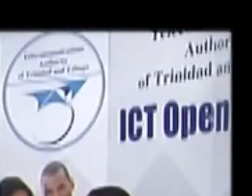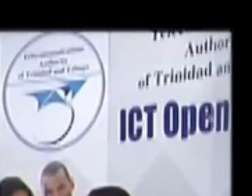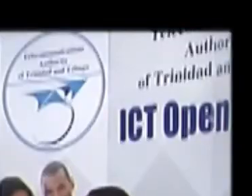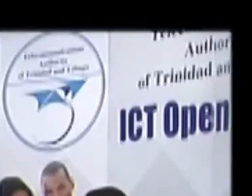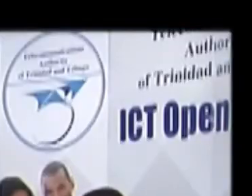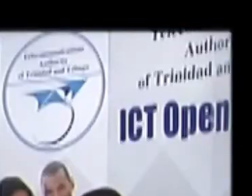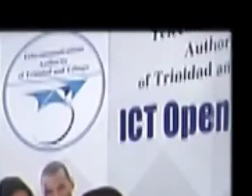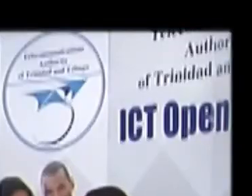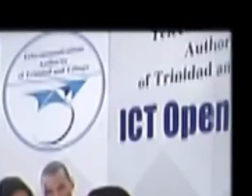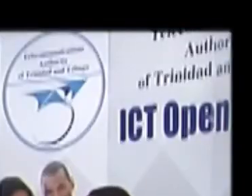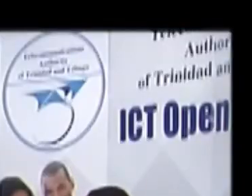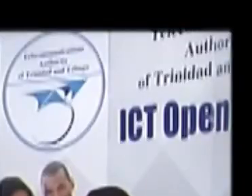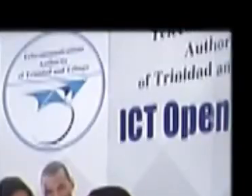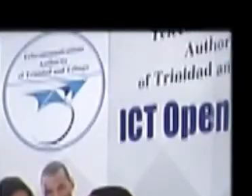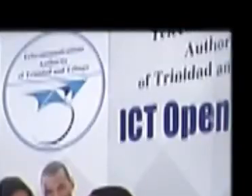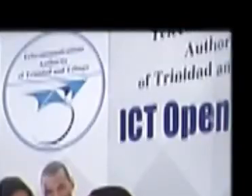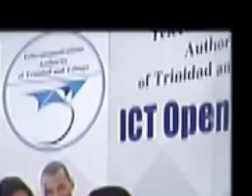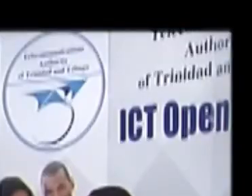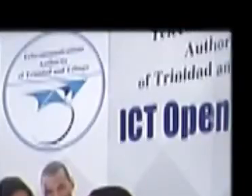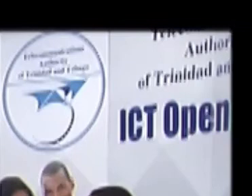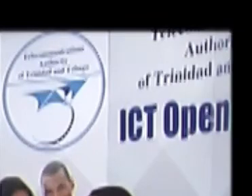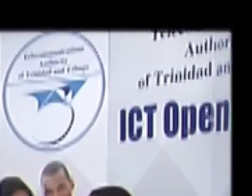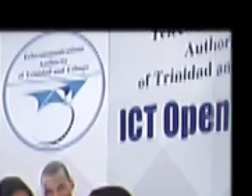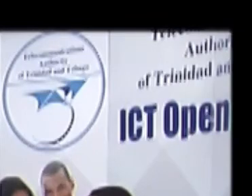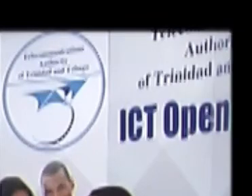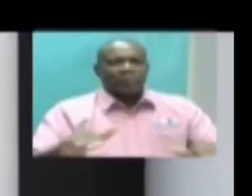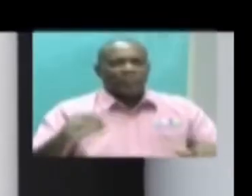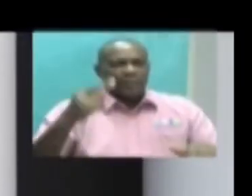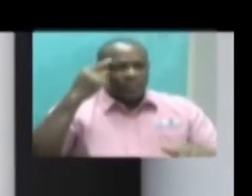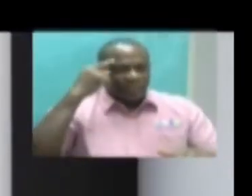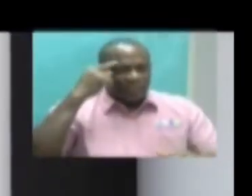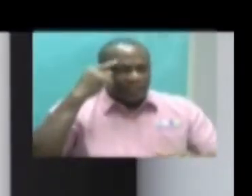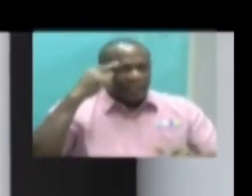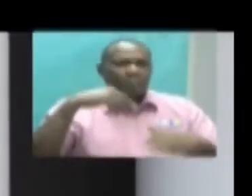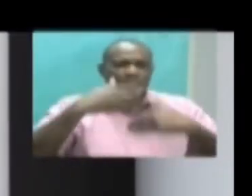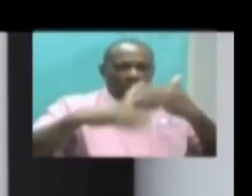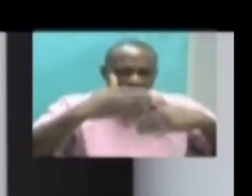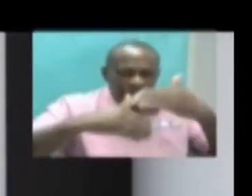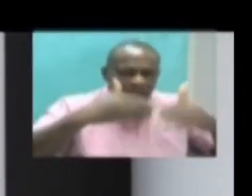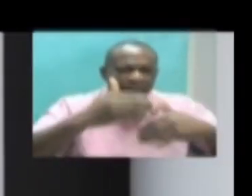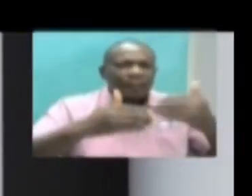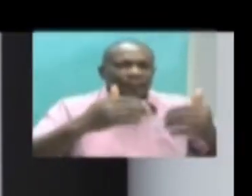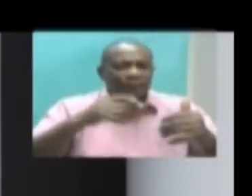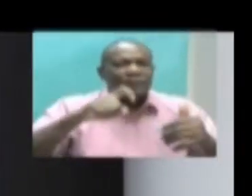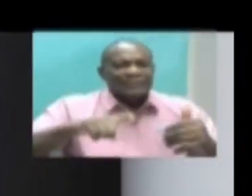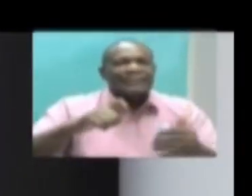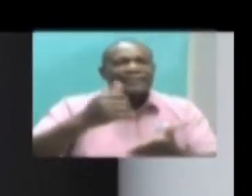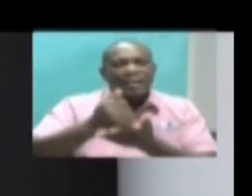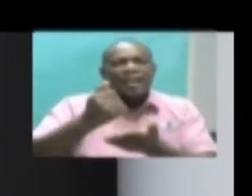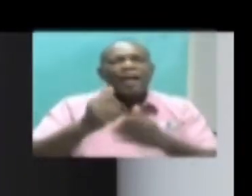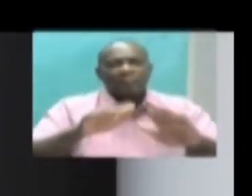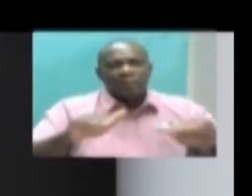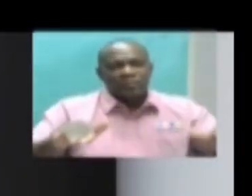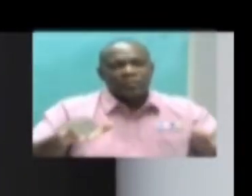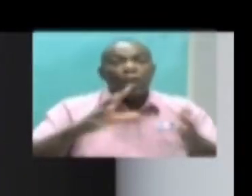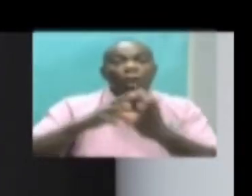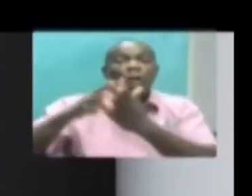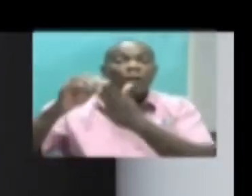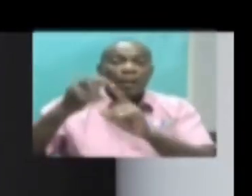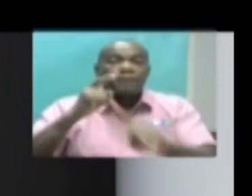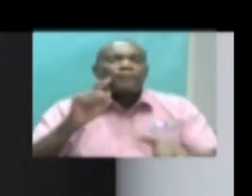forebrains. We have to help them think these things through. And actually, we can help our children learn from their mistakes. So